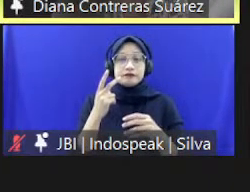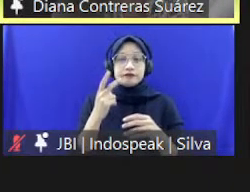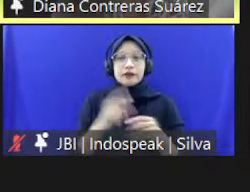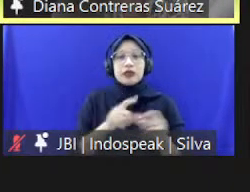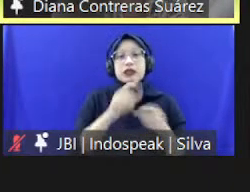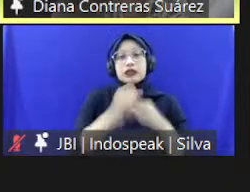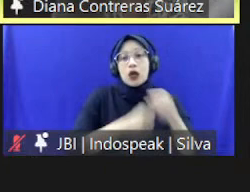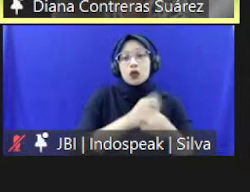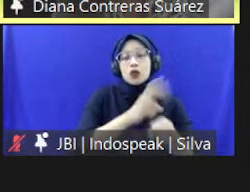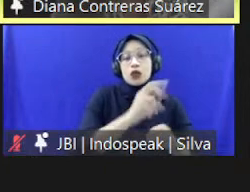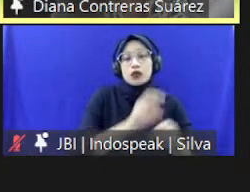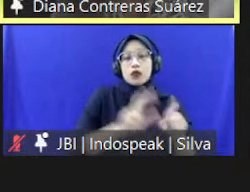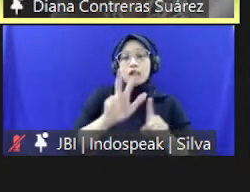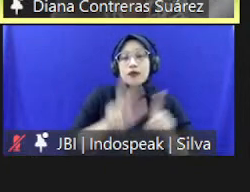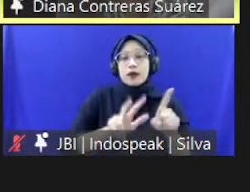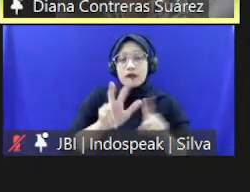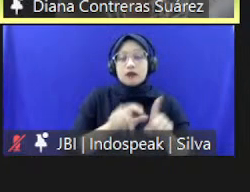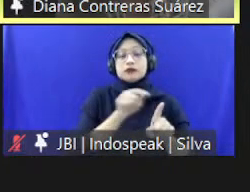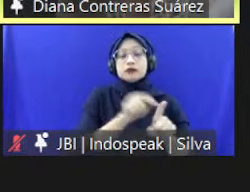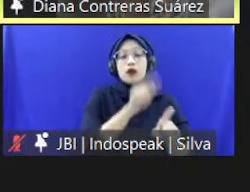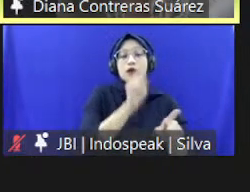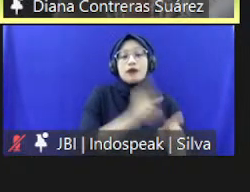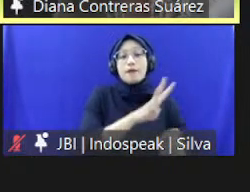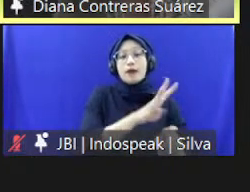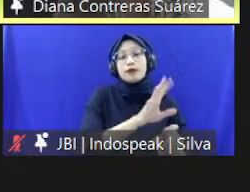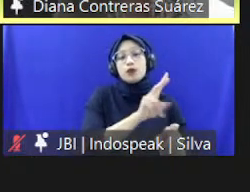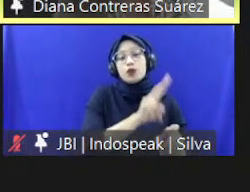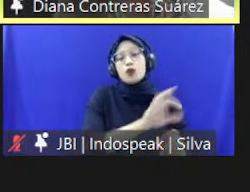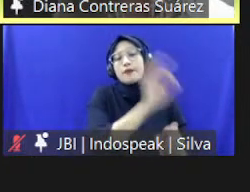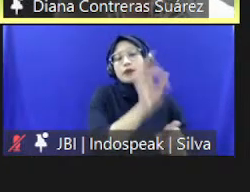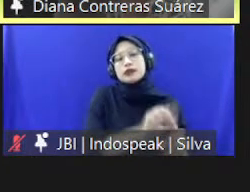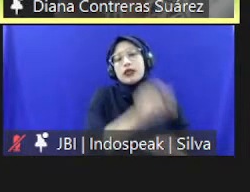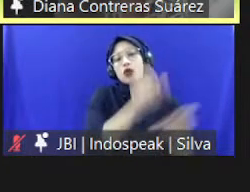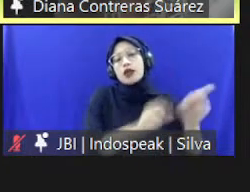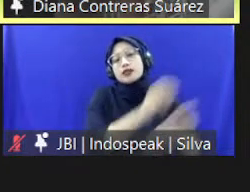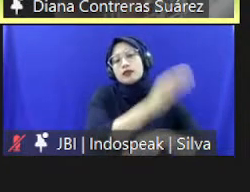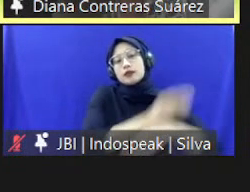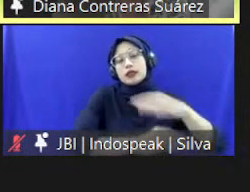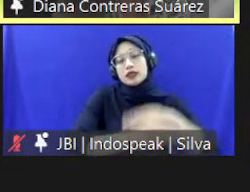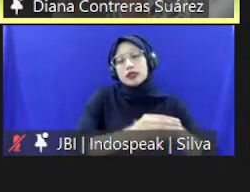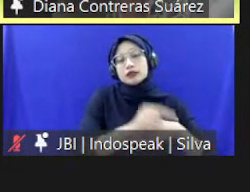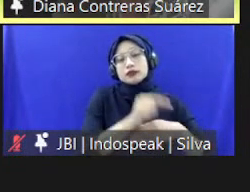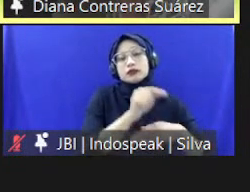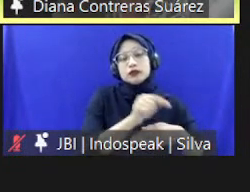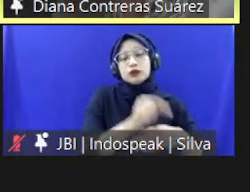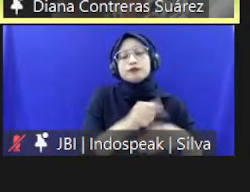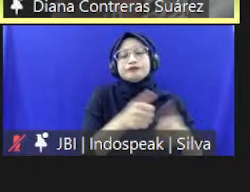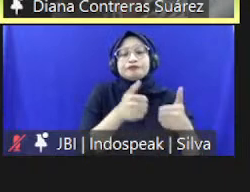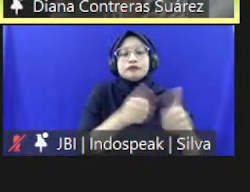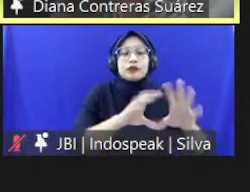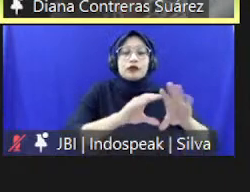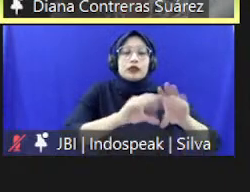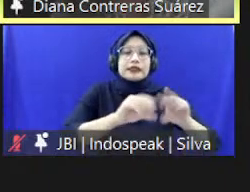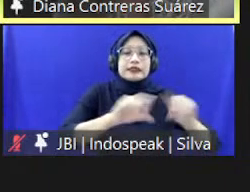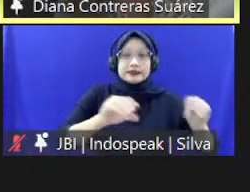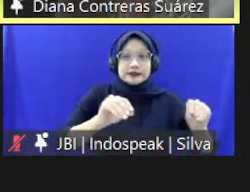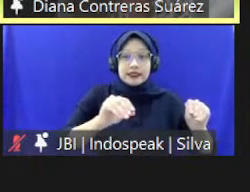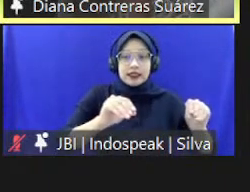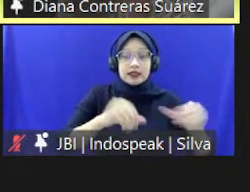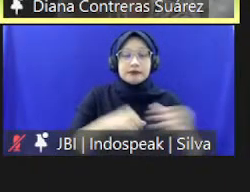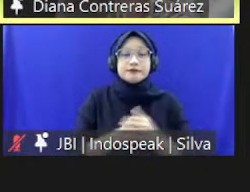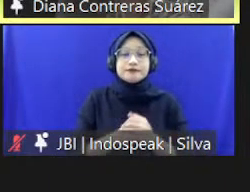2018, 42% of this population was participating in the labor market. In terms of